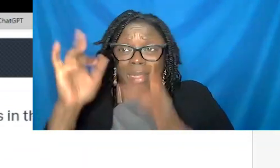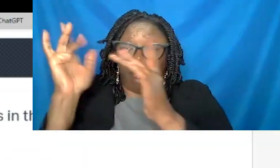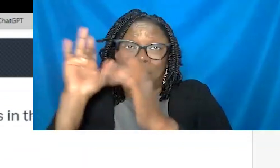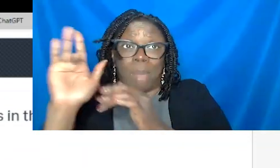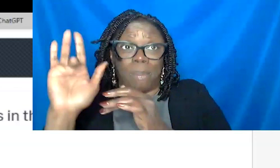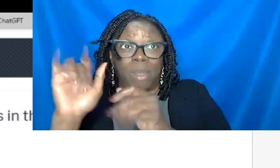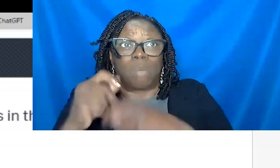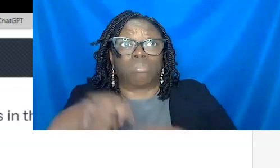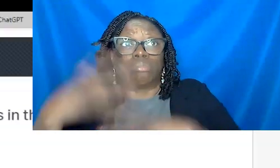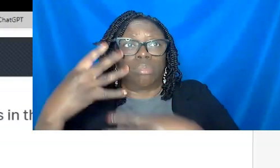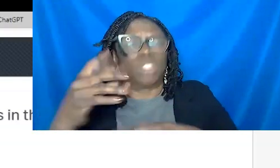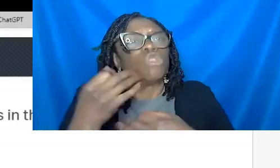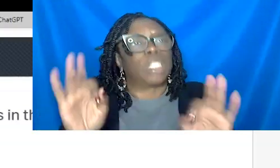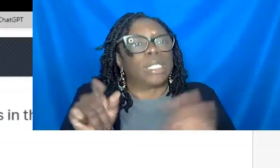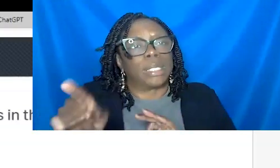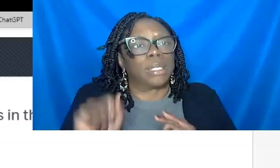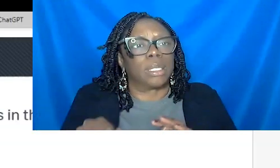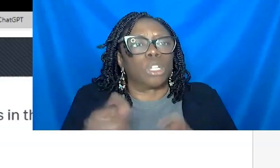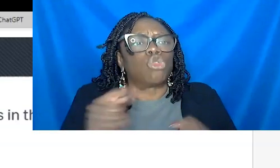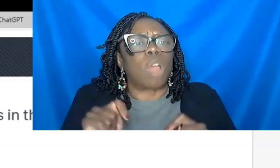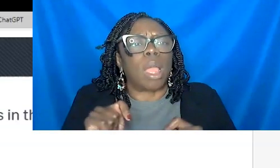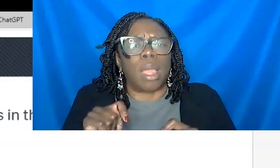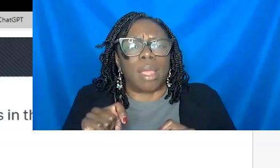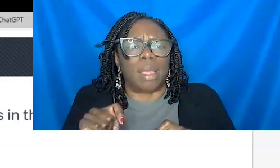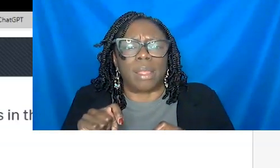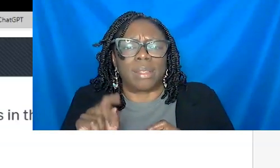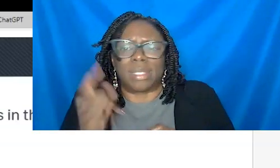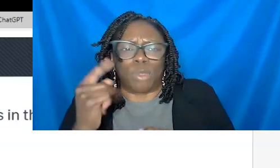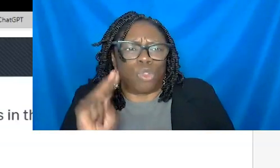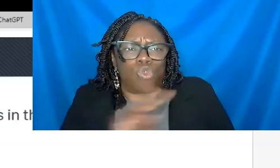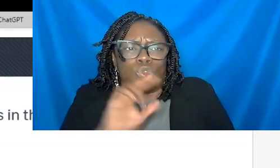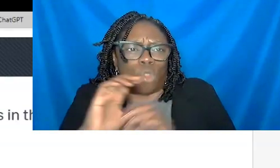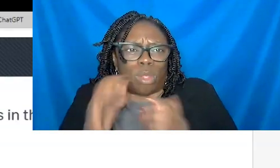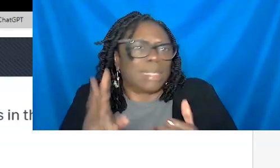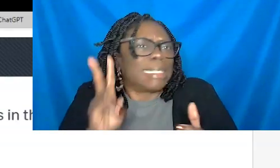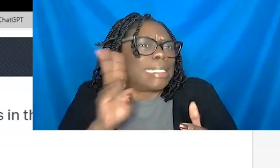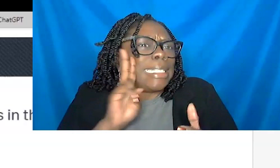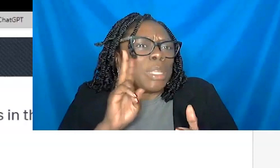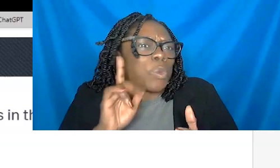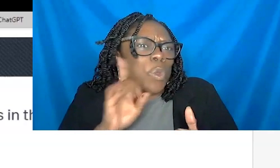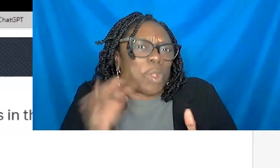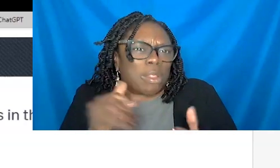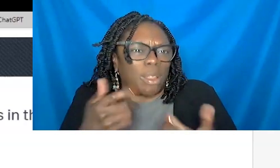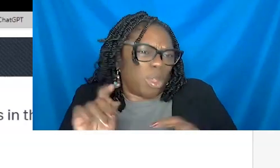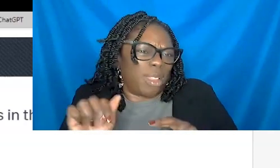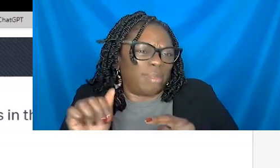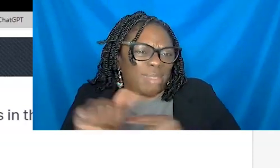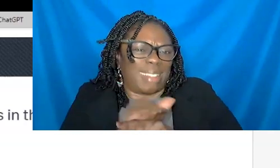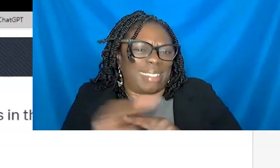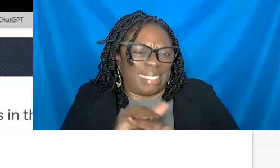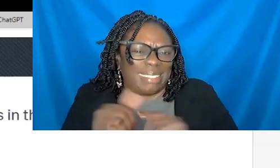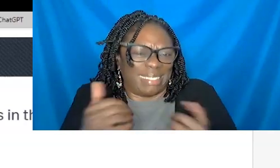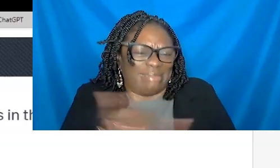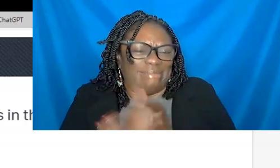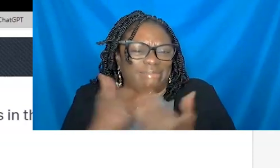really useful exercise would be to plug in a prompt that you use for your class and just see how it addresses it. On the